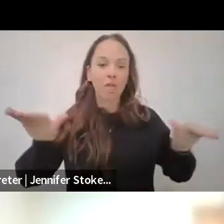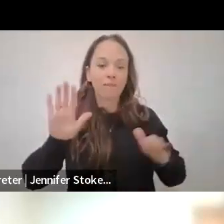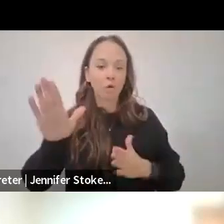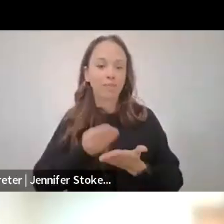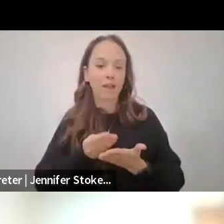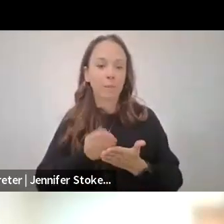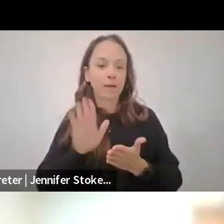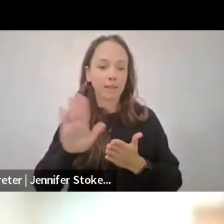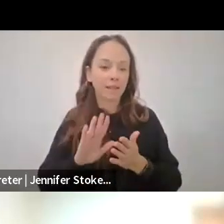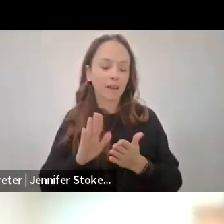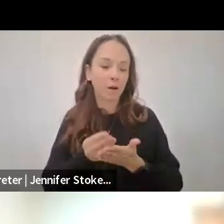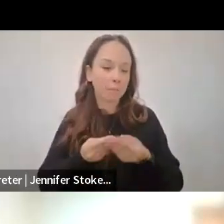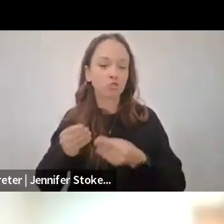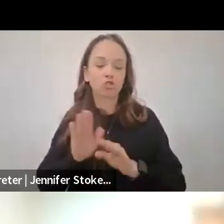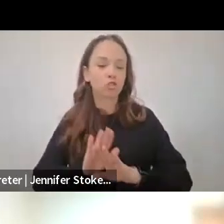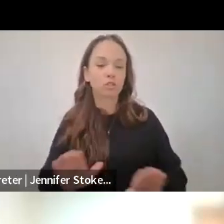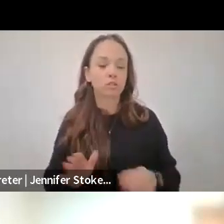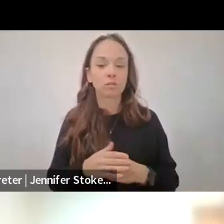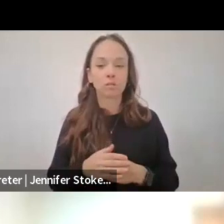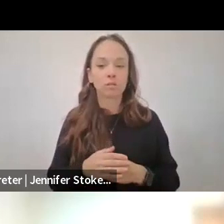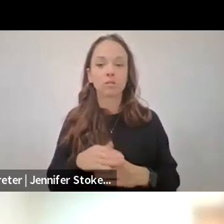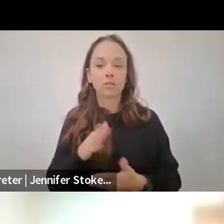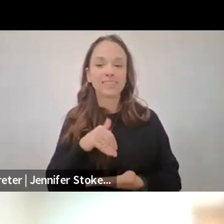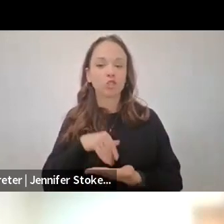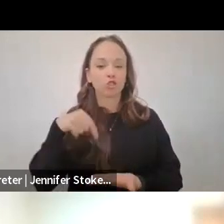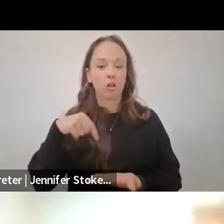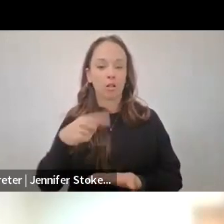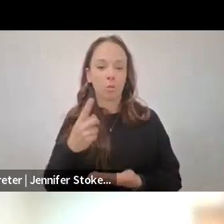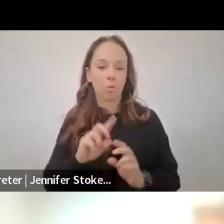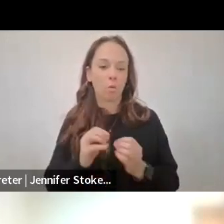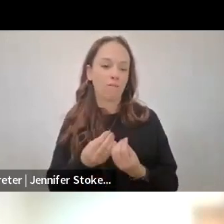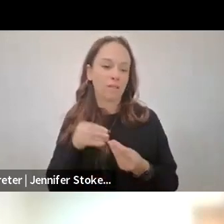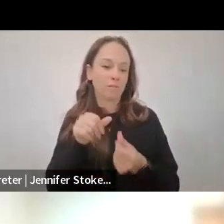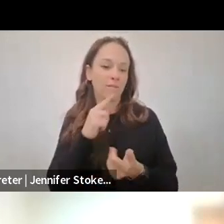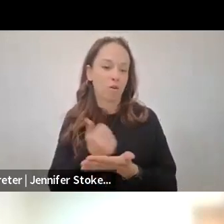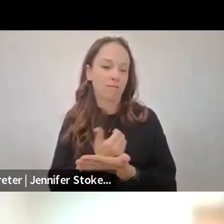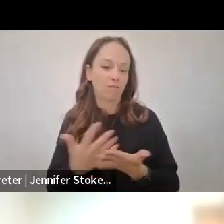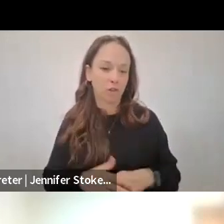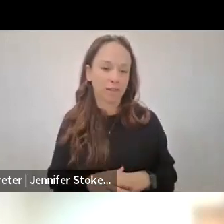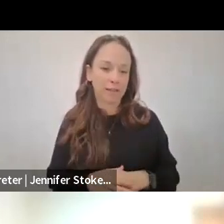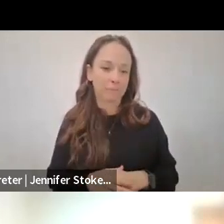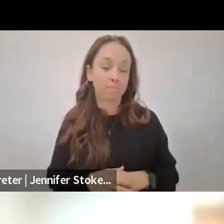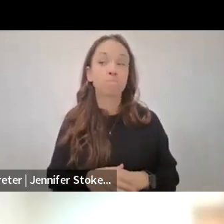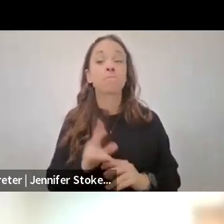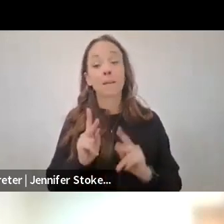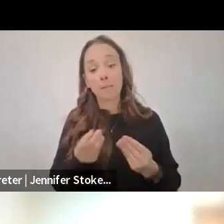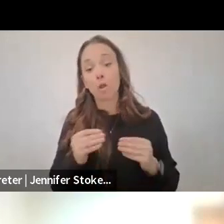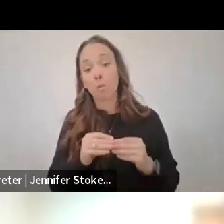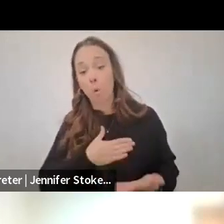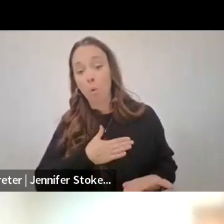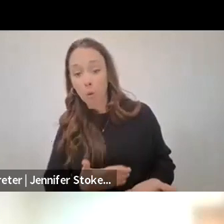departments and cost centers that we have. And people are much more willing to get